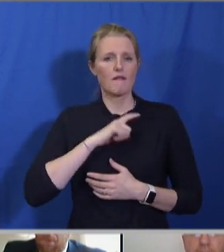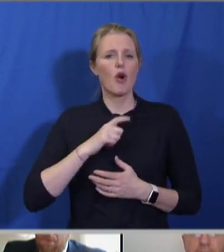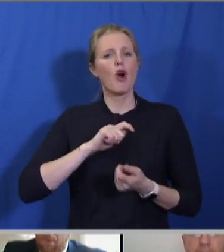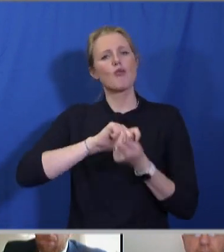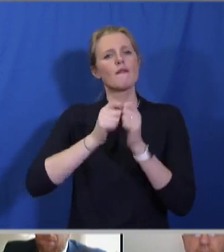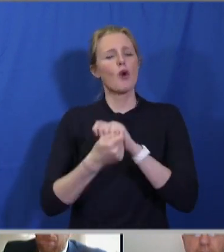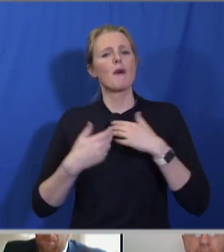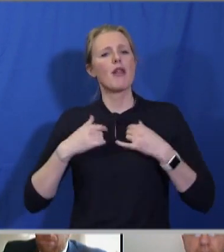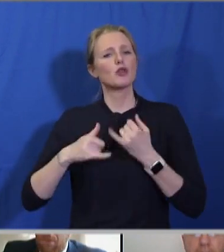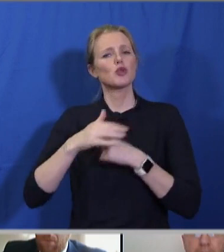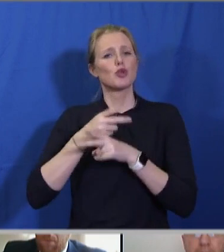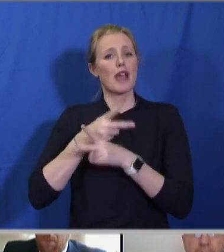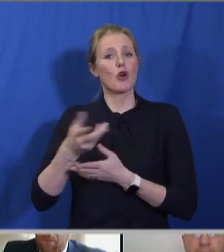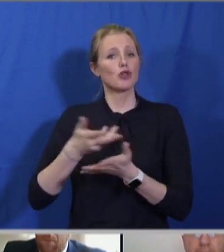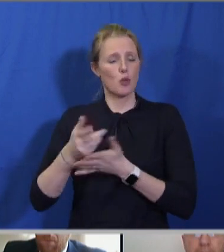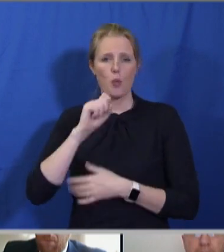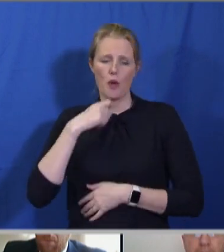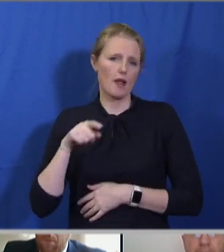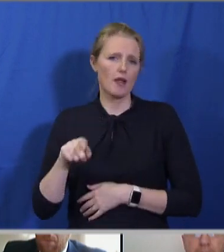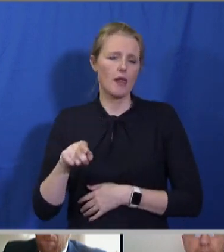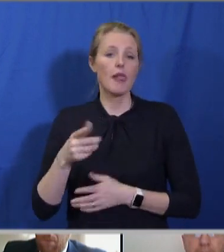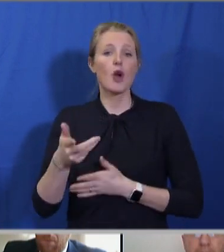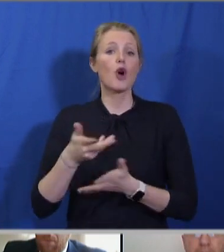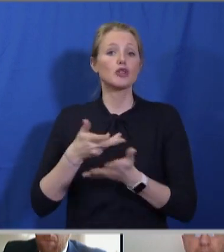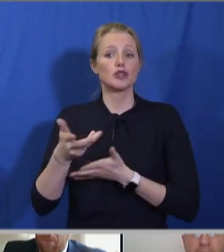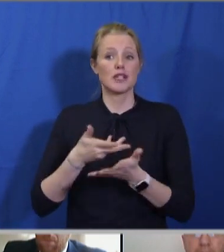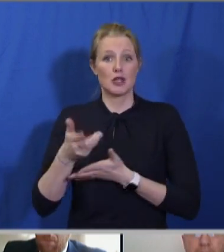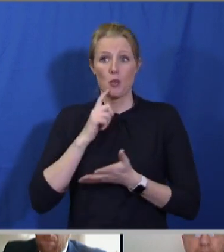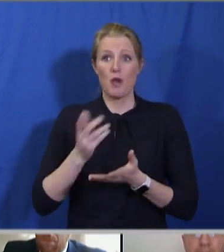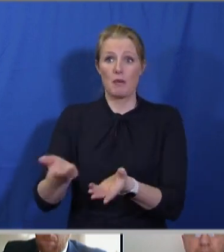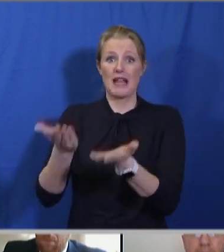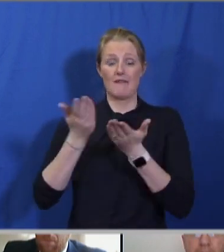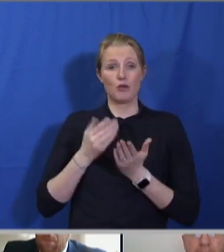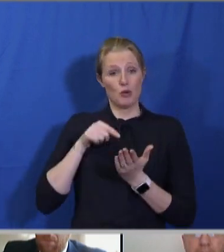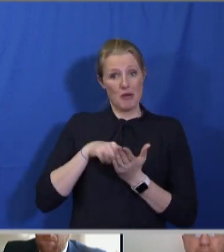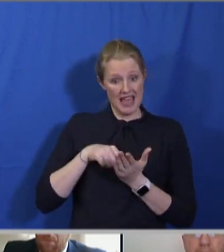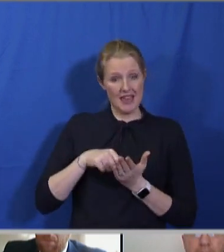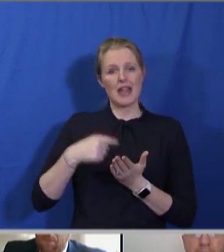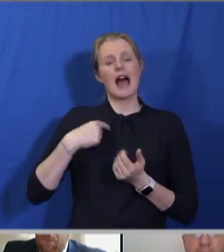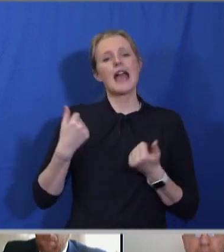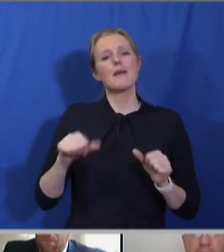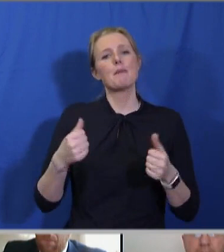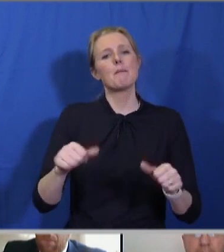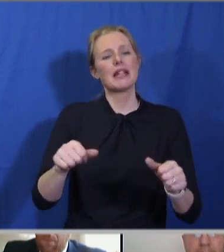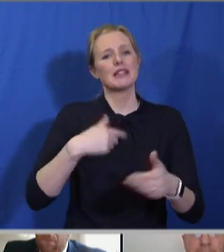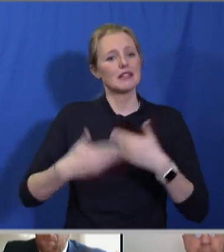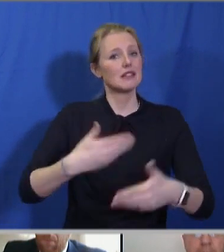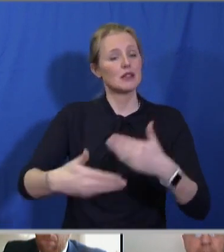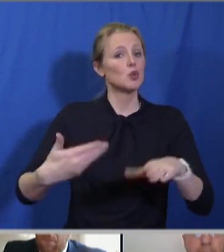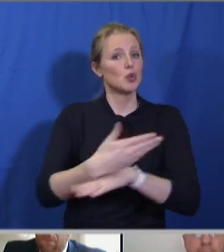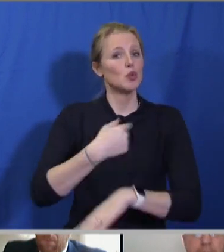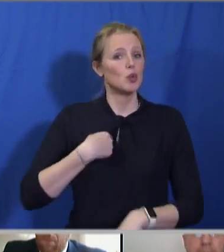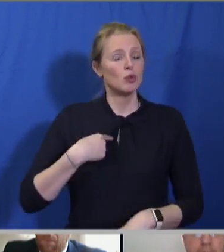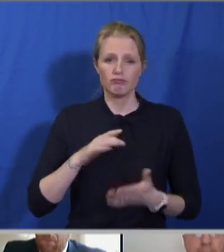Care consultation. That the consultation will come to me to implement after the consultation responses have been analysed. So I'm more than happy to give